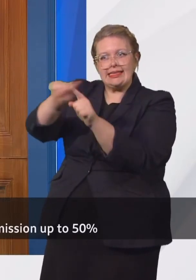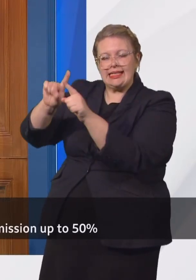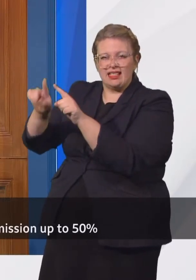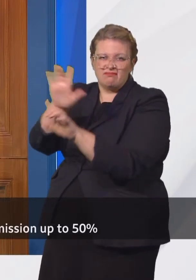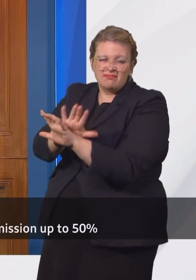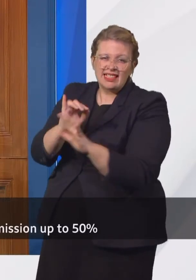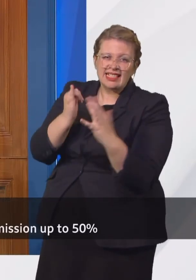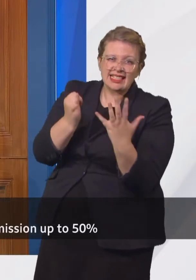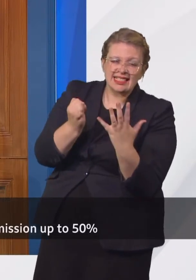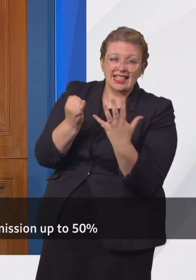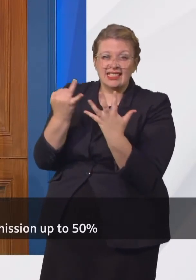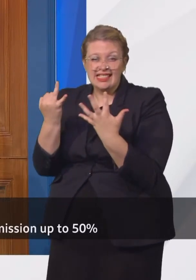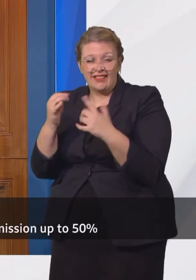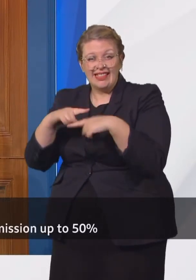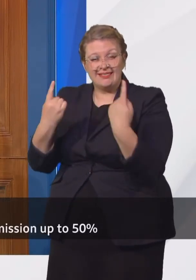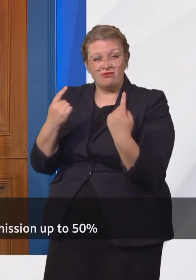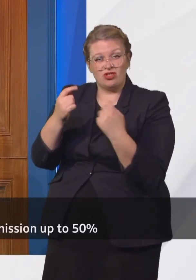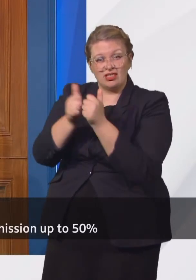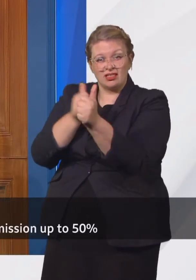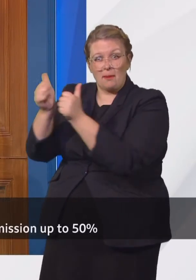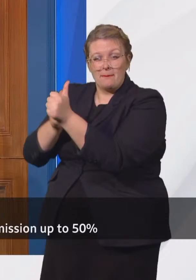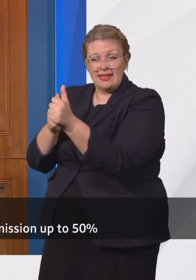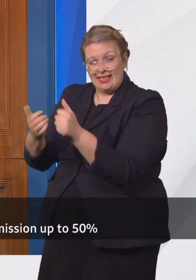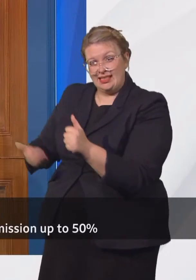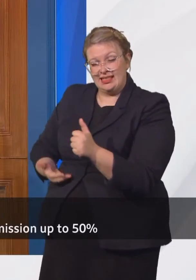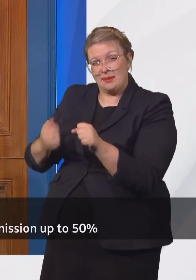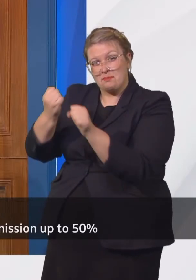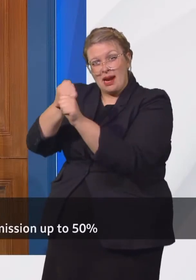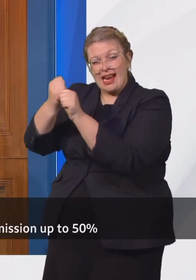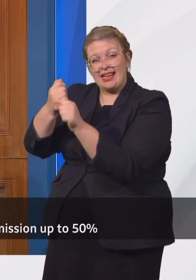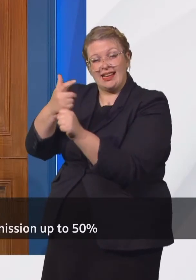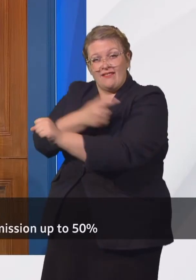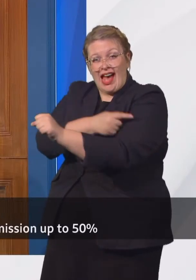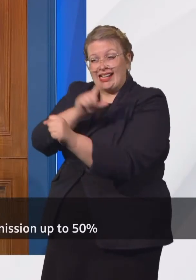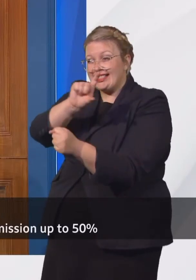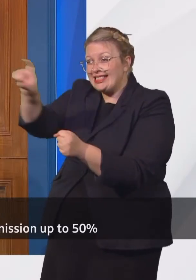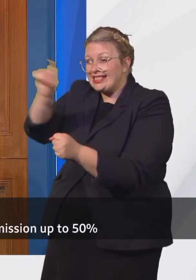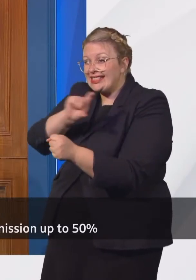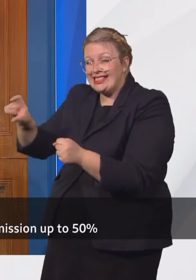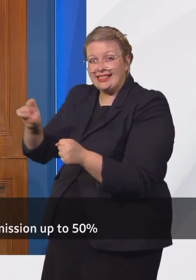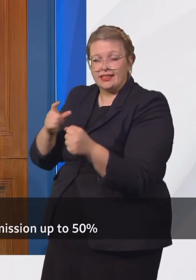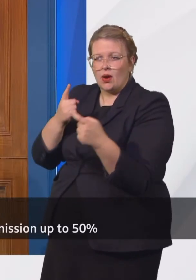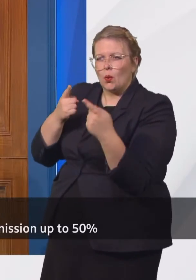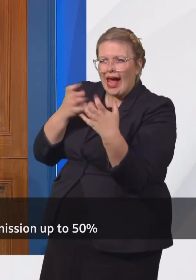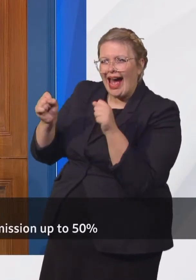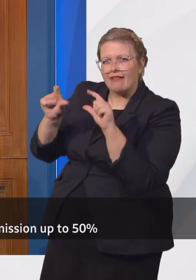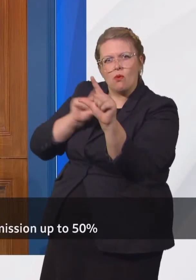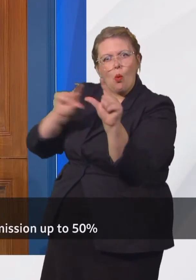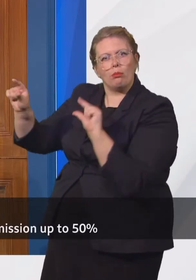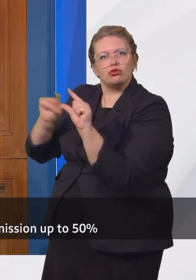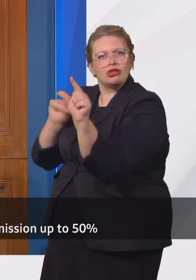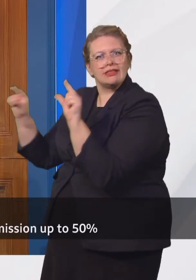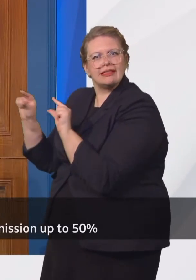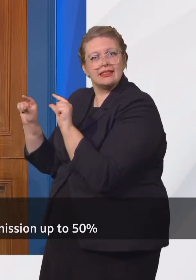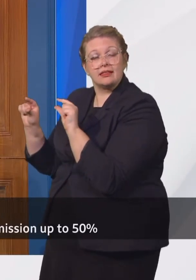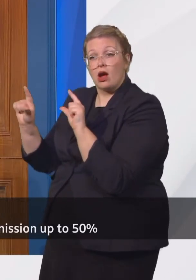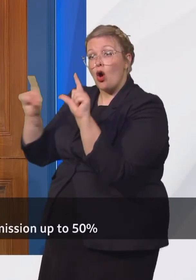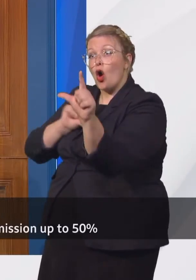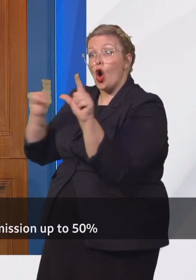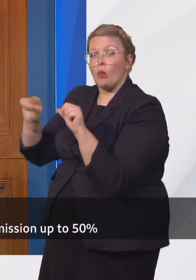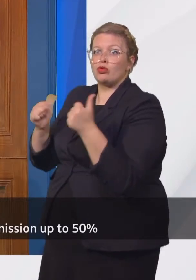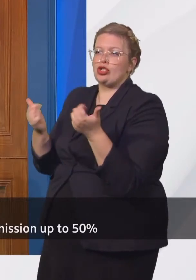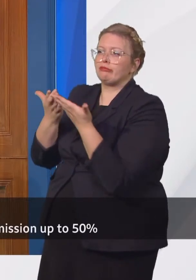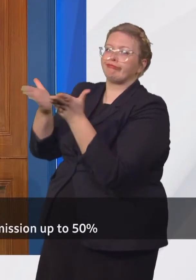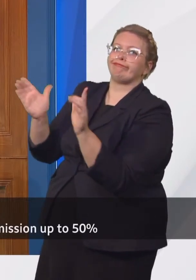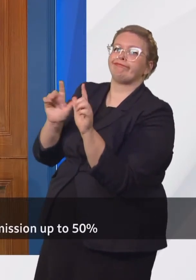that optionality, so we can always try and do the very best thing scientifically within